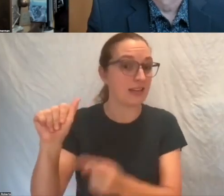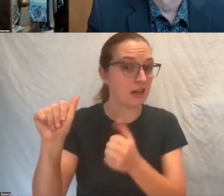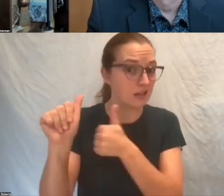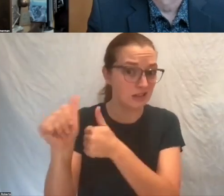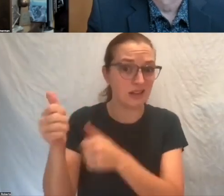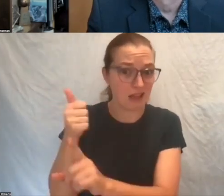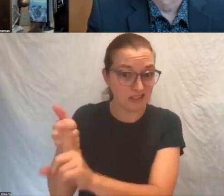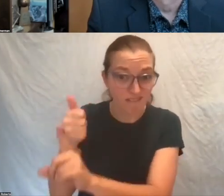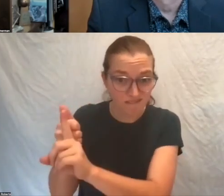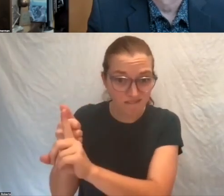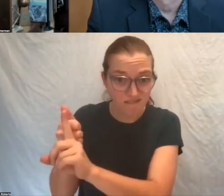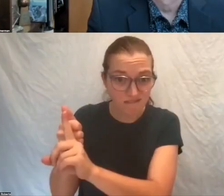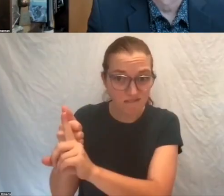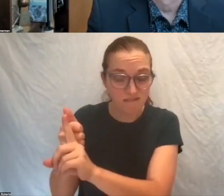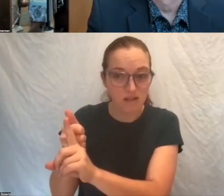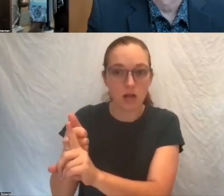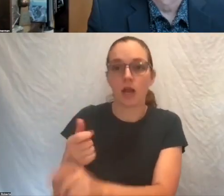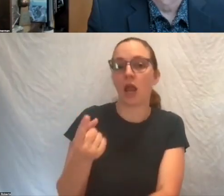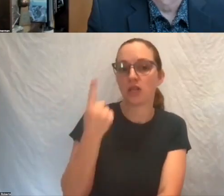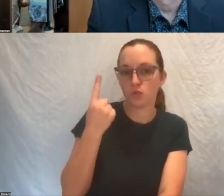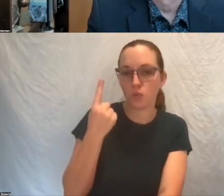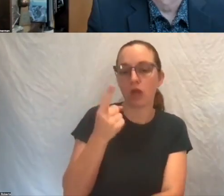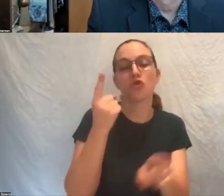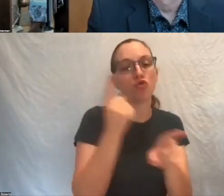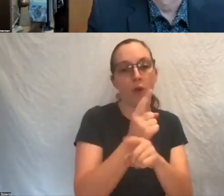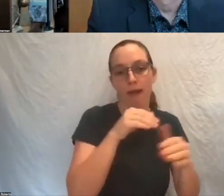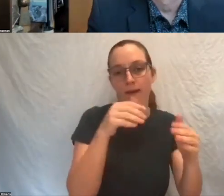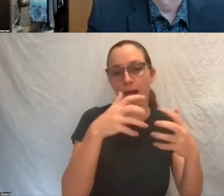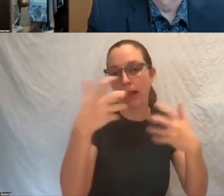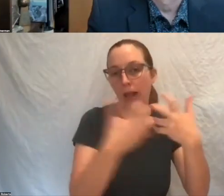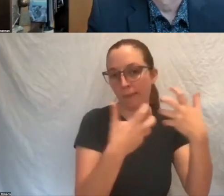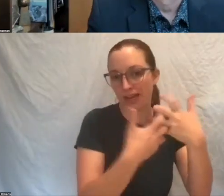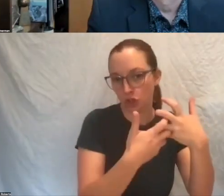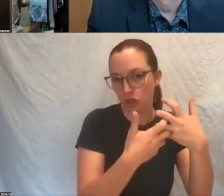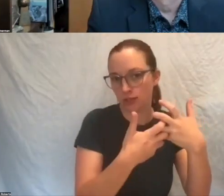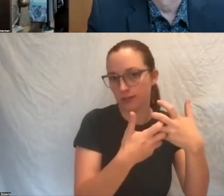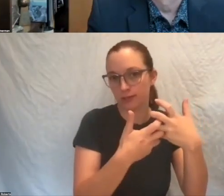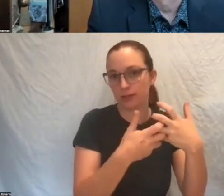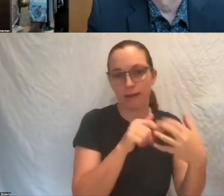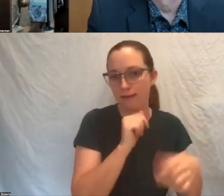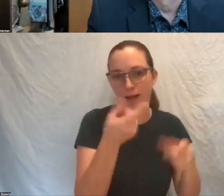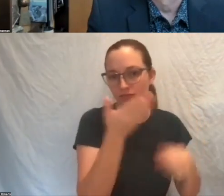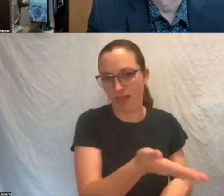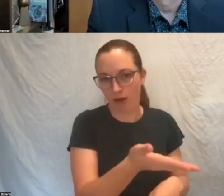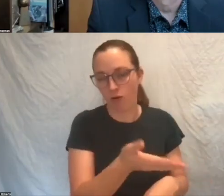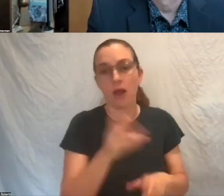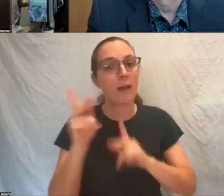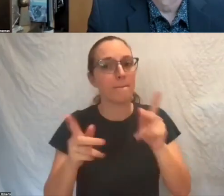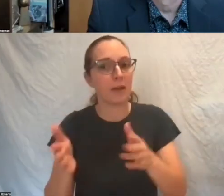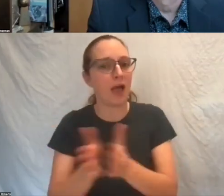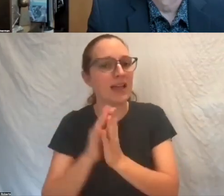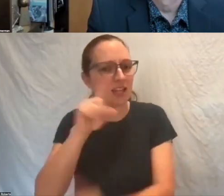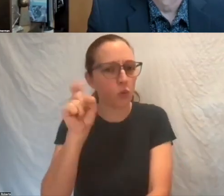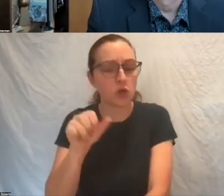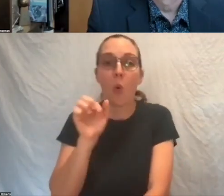It is one, proper accommodations not being made. Two, people not asking the right questions or making the extra effort to ask the